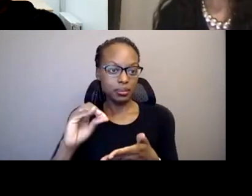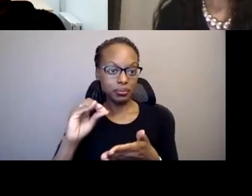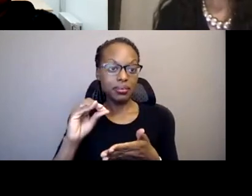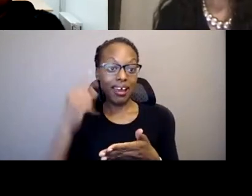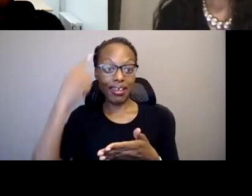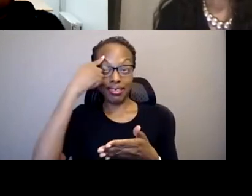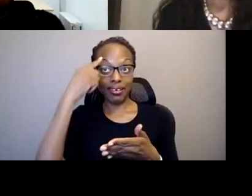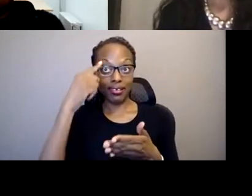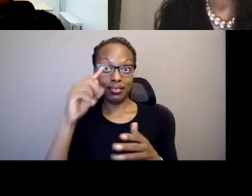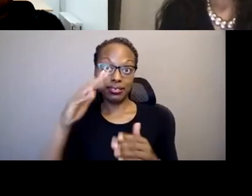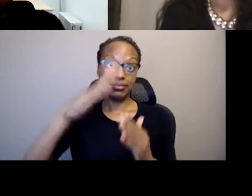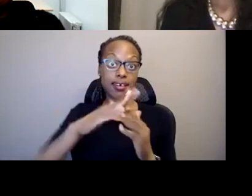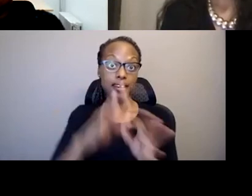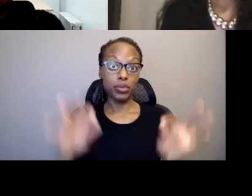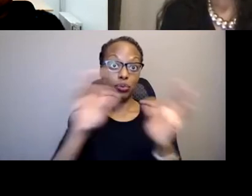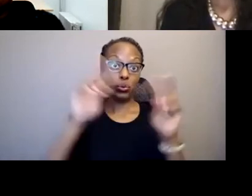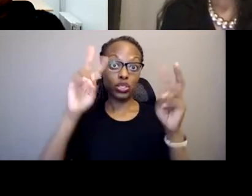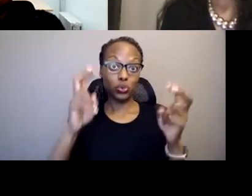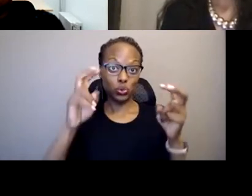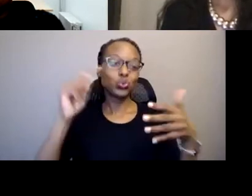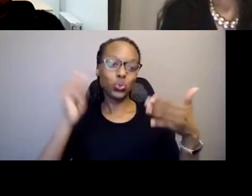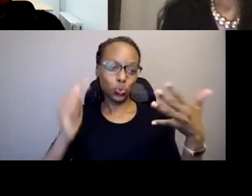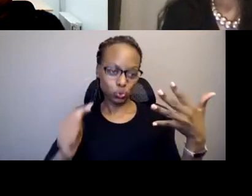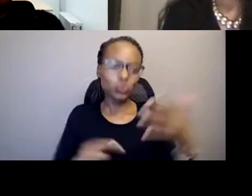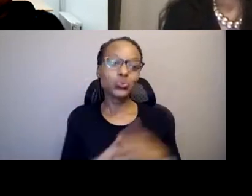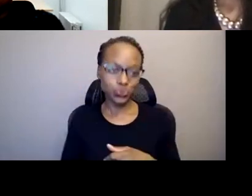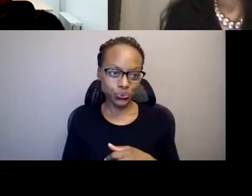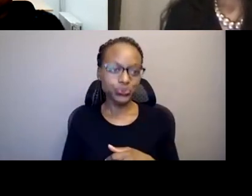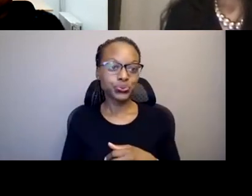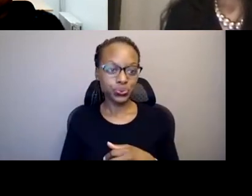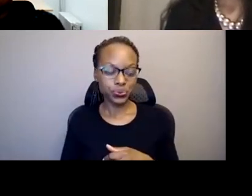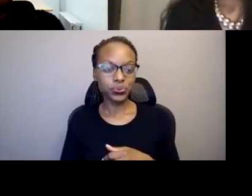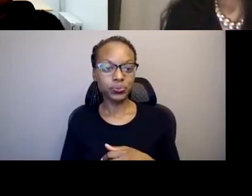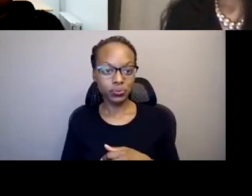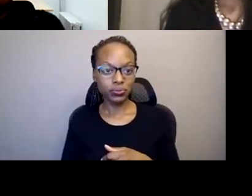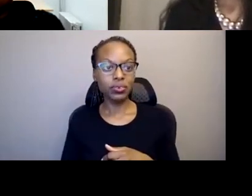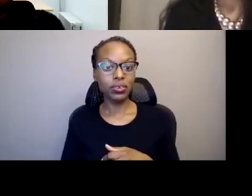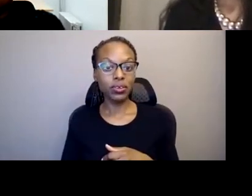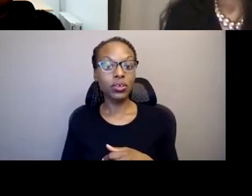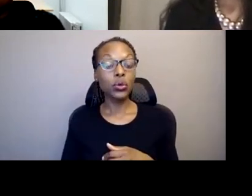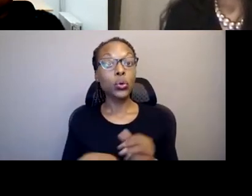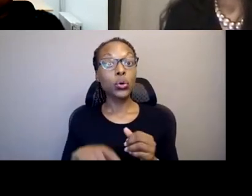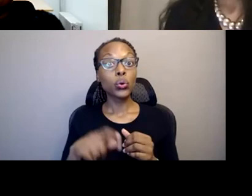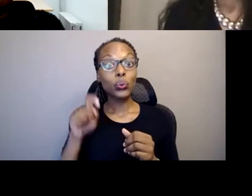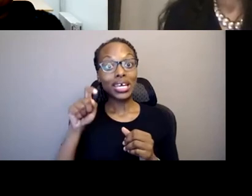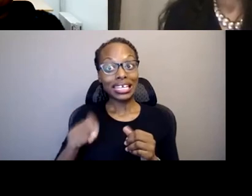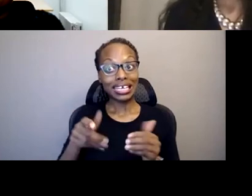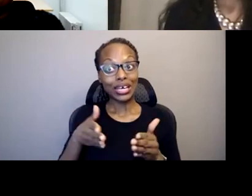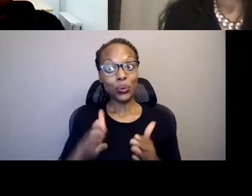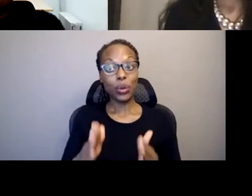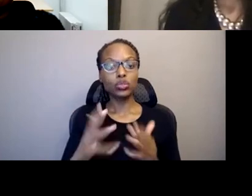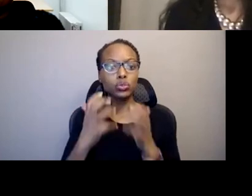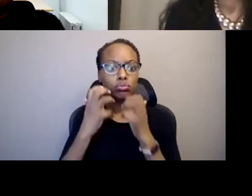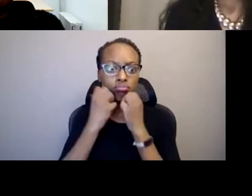the issue that plague our community. We need ways to appreciate each other, to see